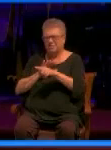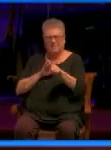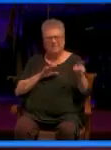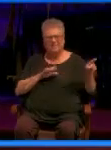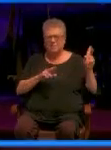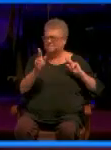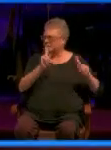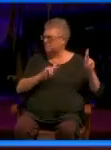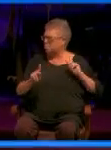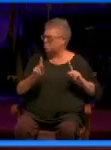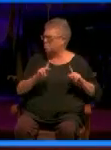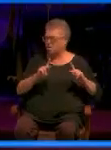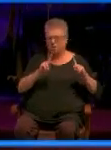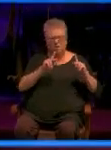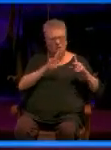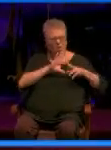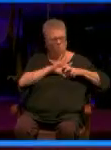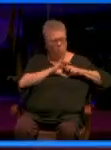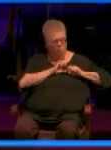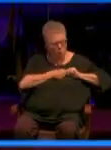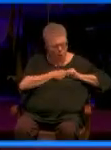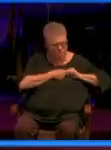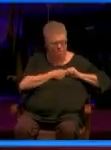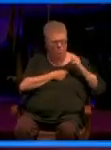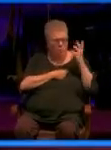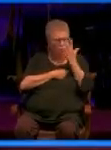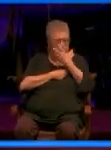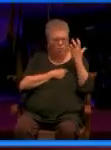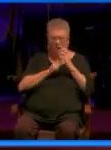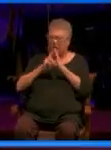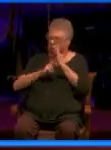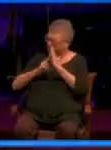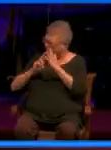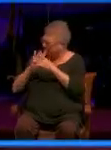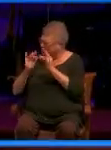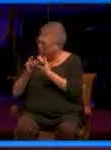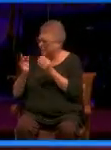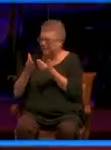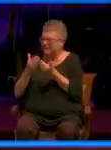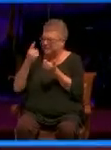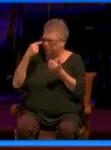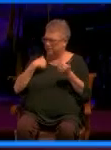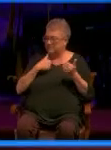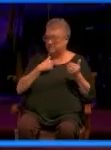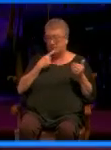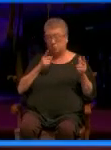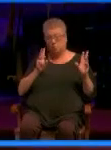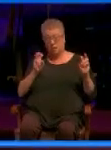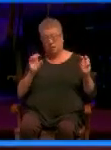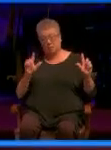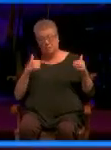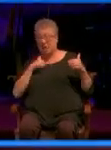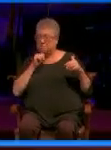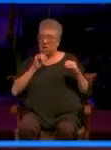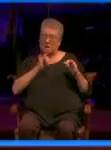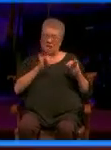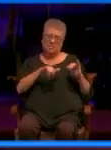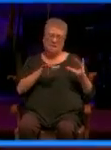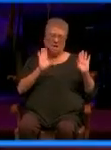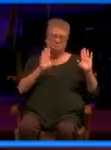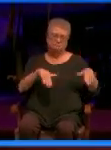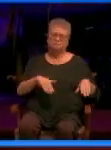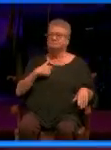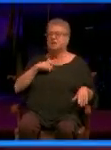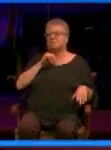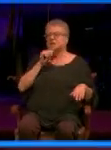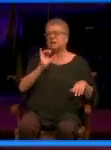in it. Because when I read this story, it's very easy for me to say, well, I'm not like that. I'm